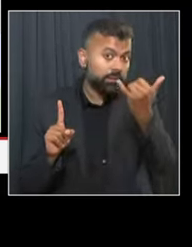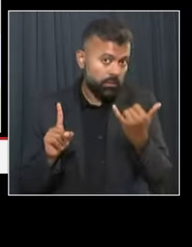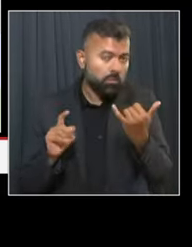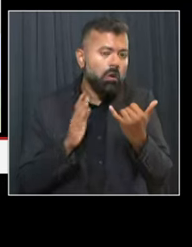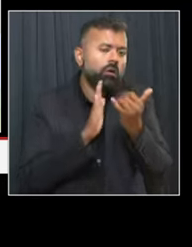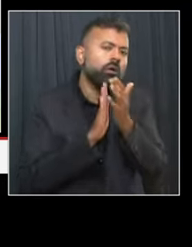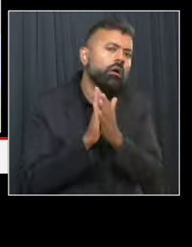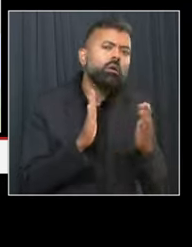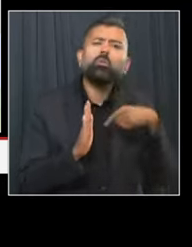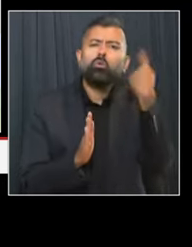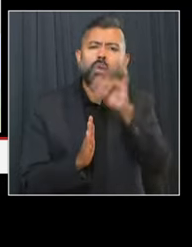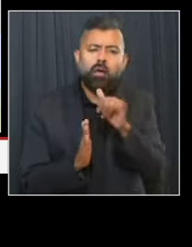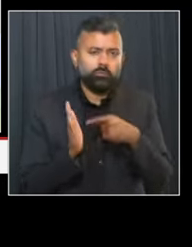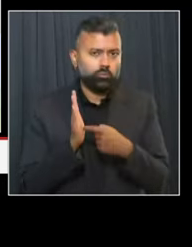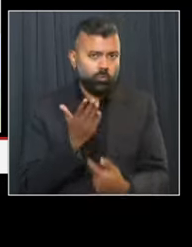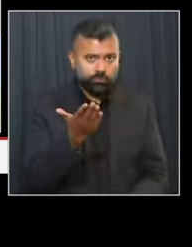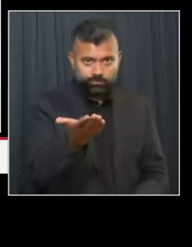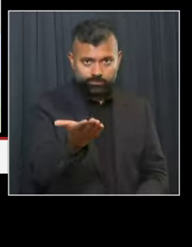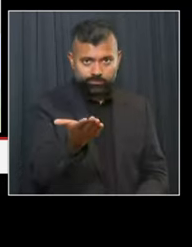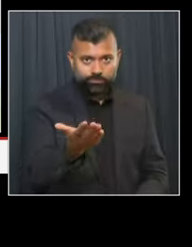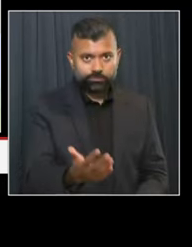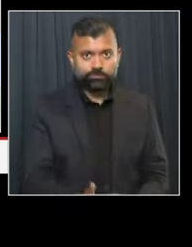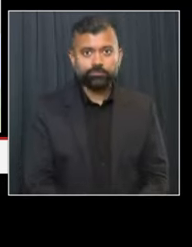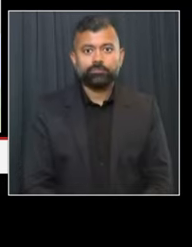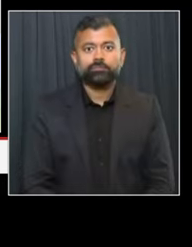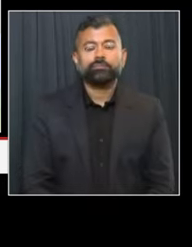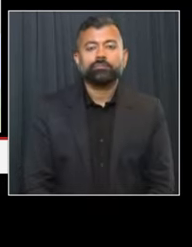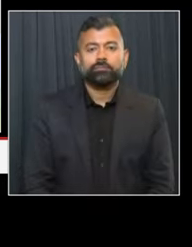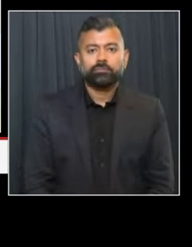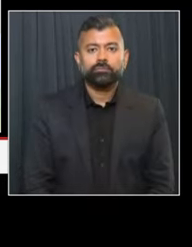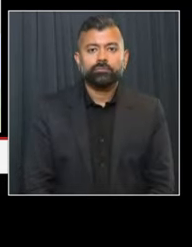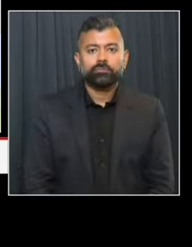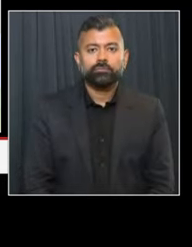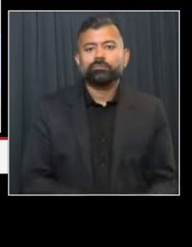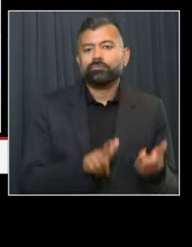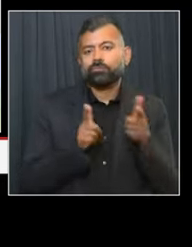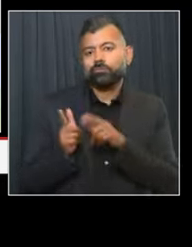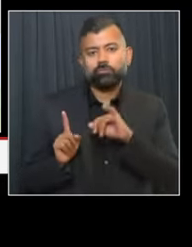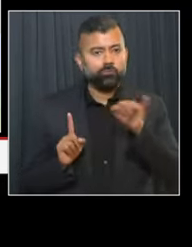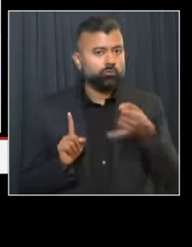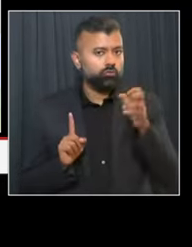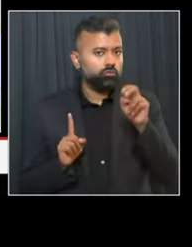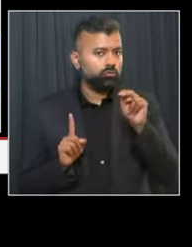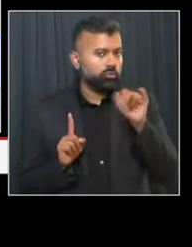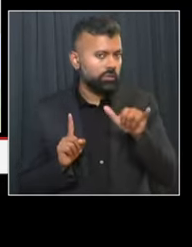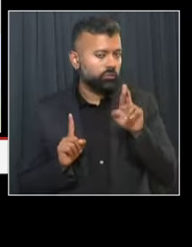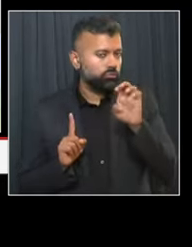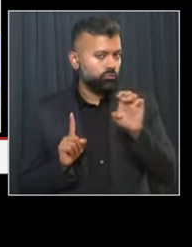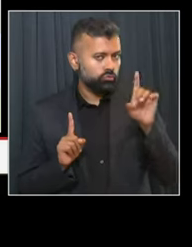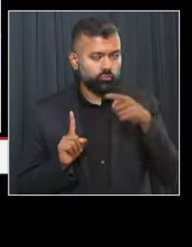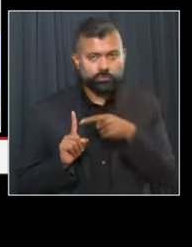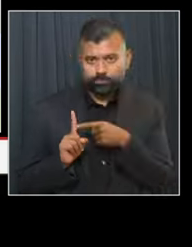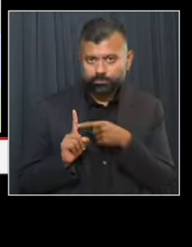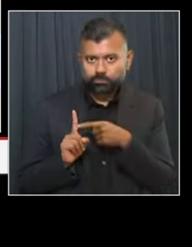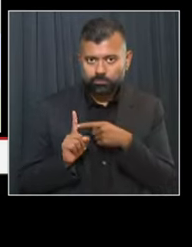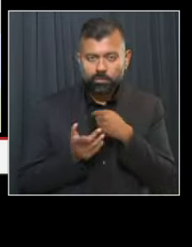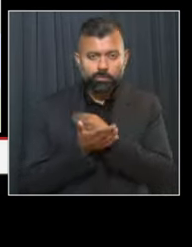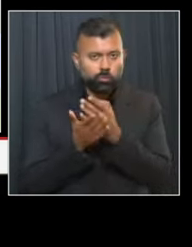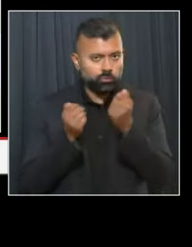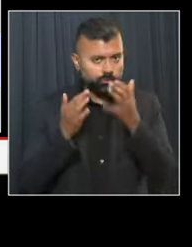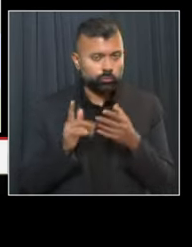you, City Administrator, and good morning, everyone. So I get the privilege of walking you through a very complicated chart that I hope to simplify for